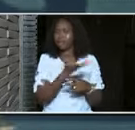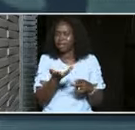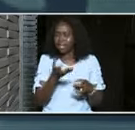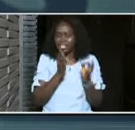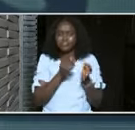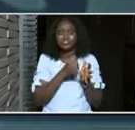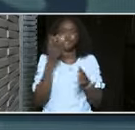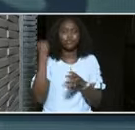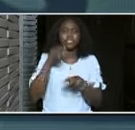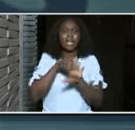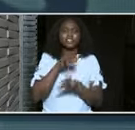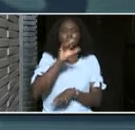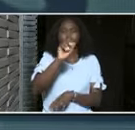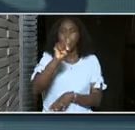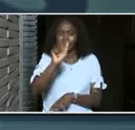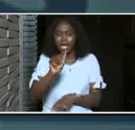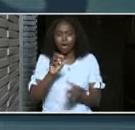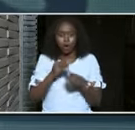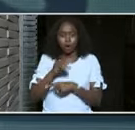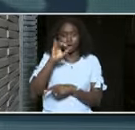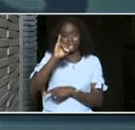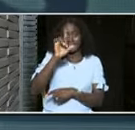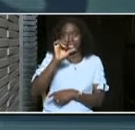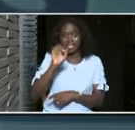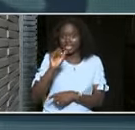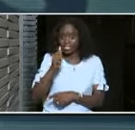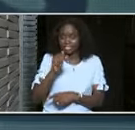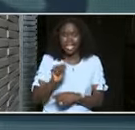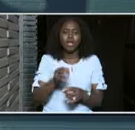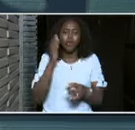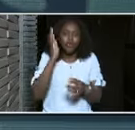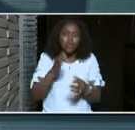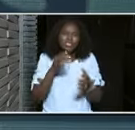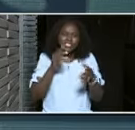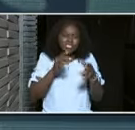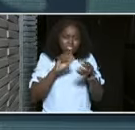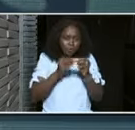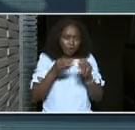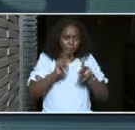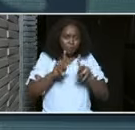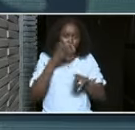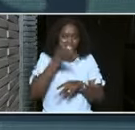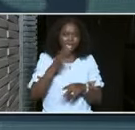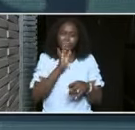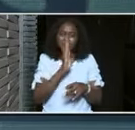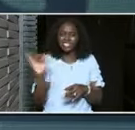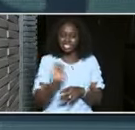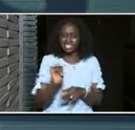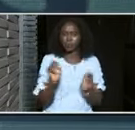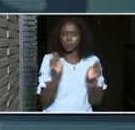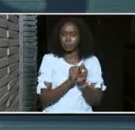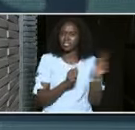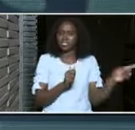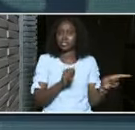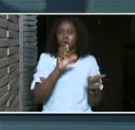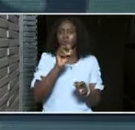Ilesha, or will it be the same? That's what I have not seen. Which is why I'm thinking the popularity in the south might be limited